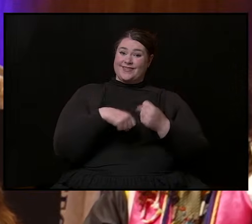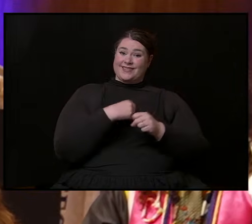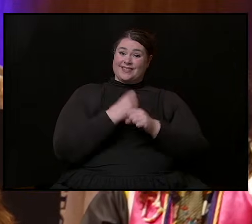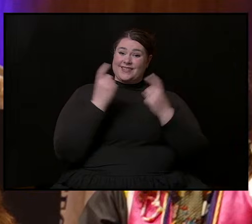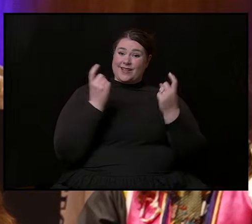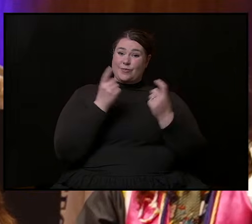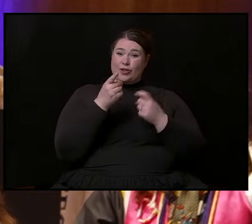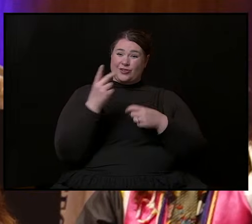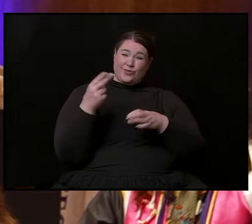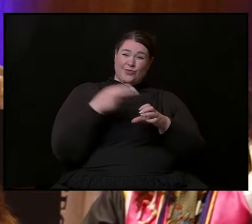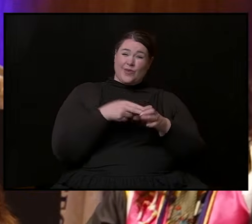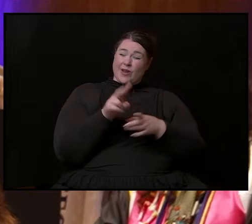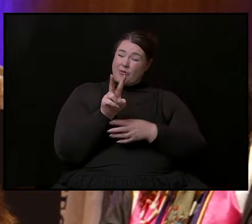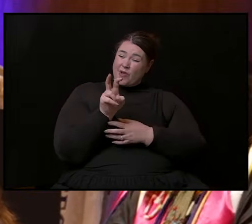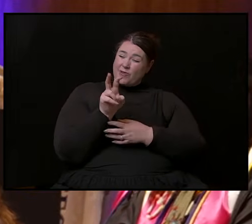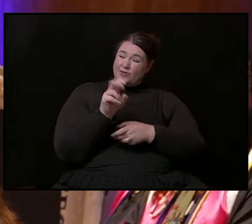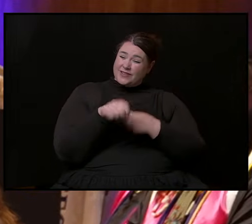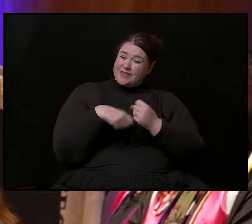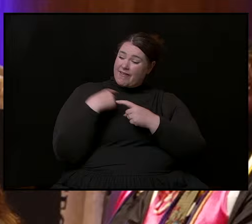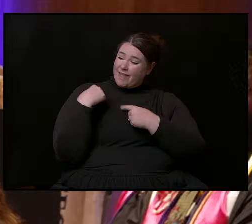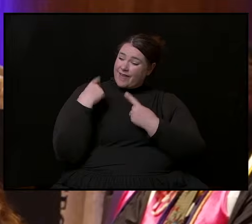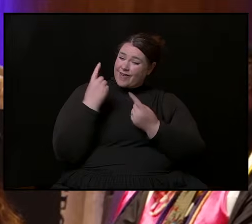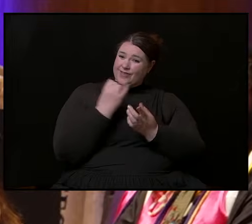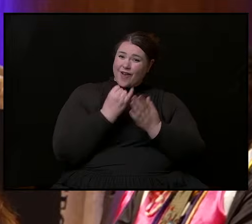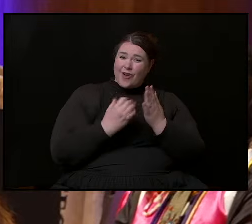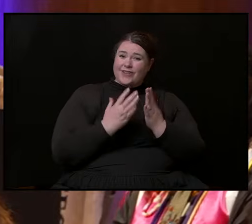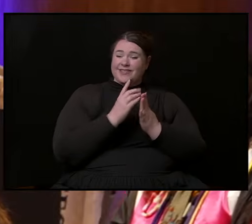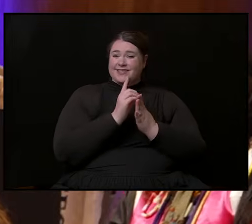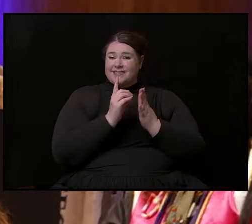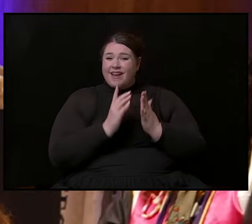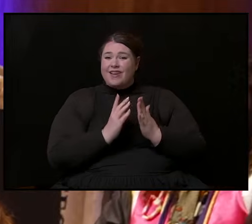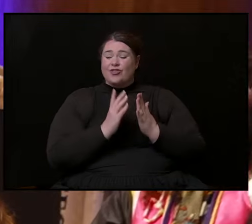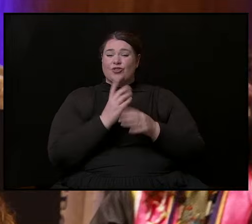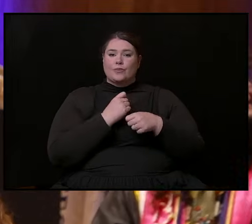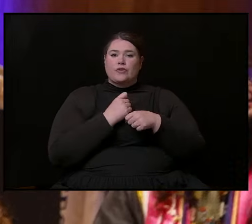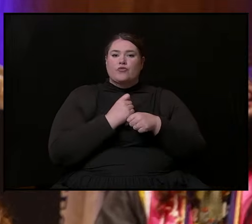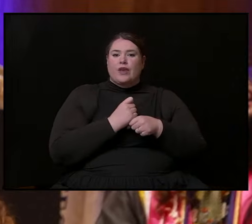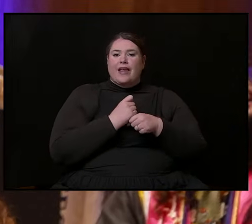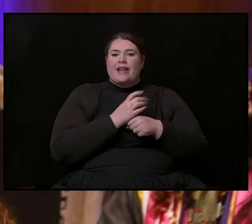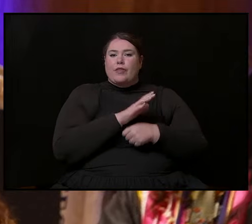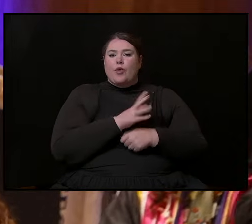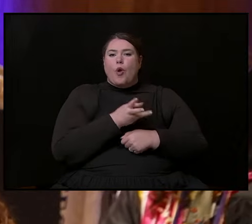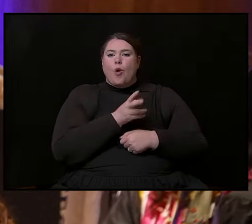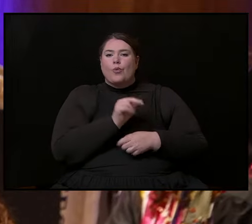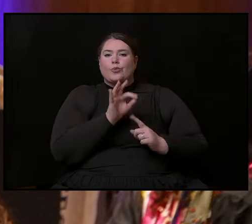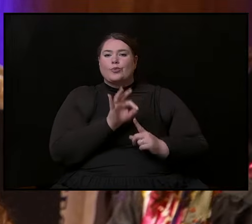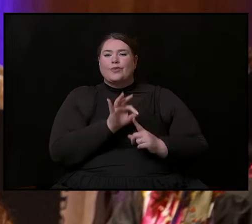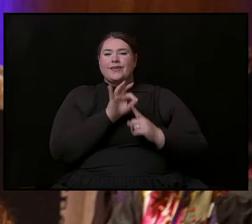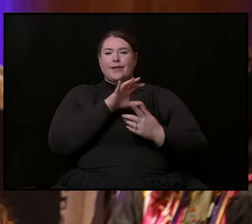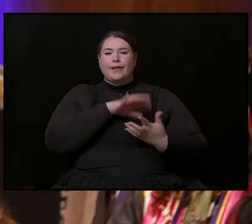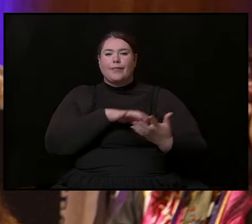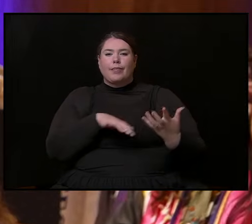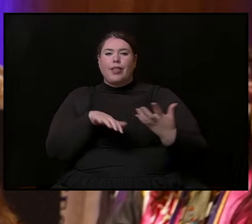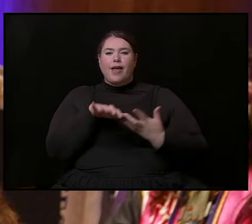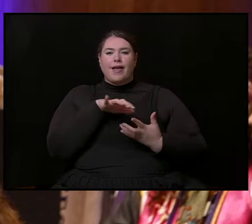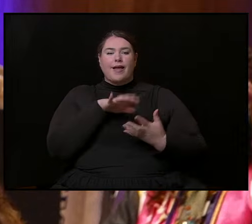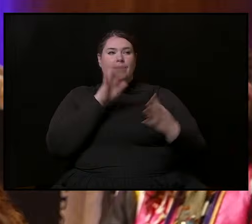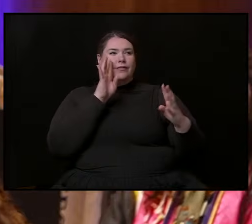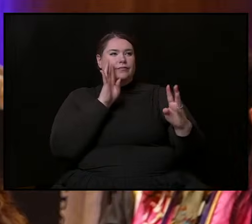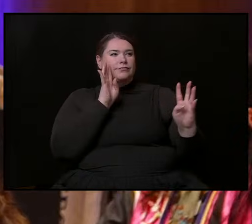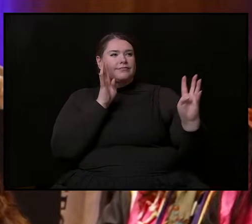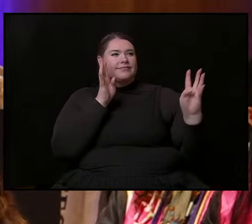200 years of artists and designers who have been creating their own unique blend of